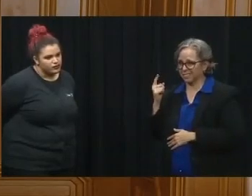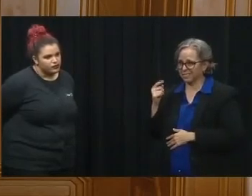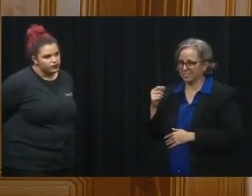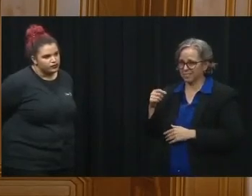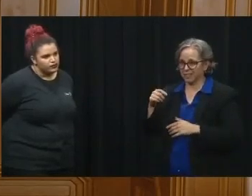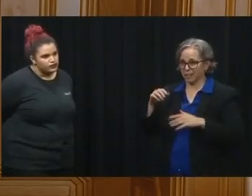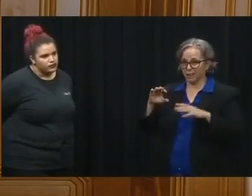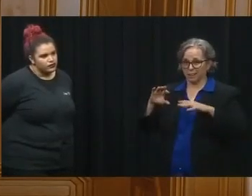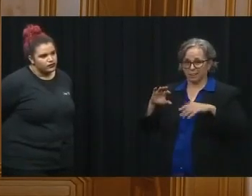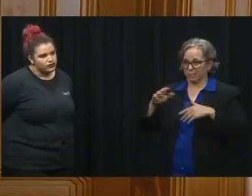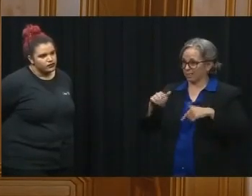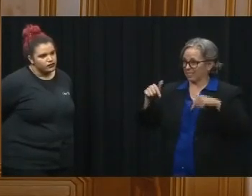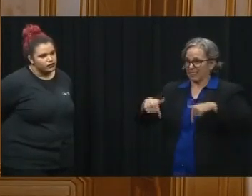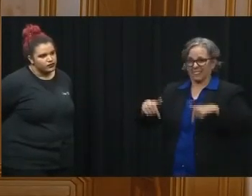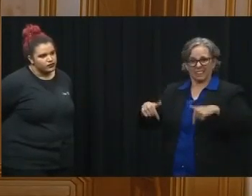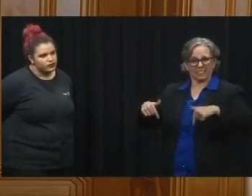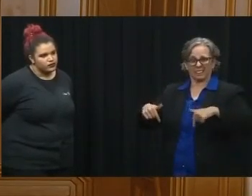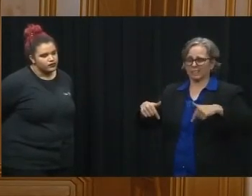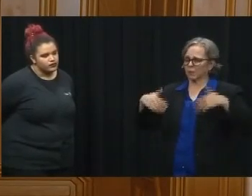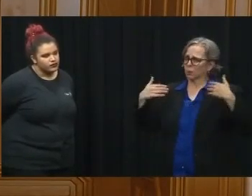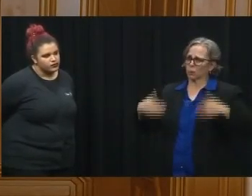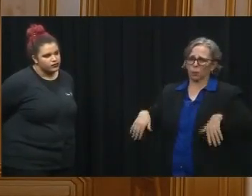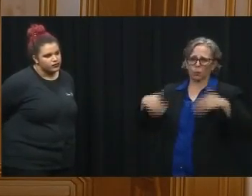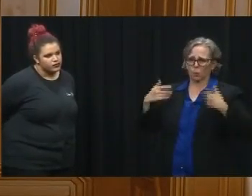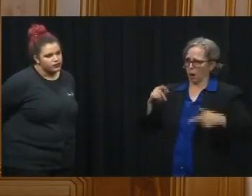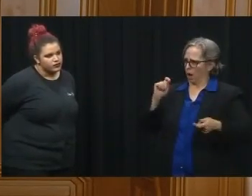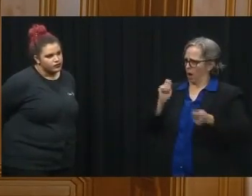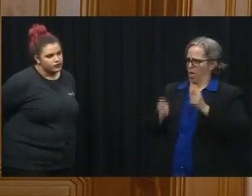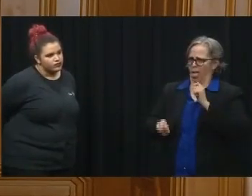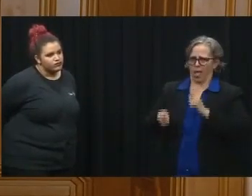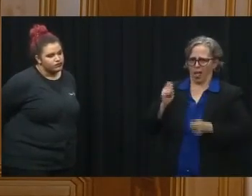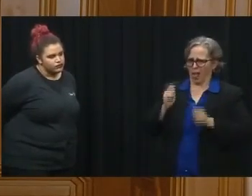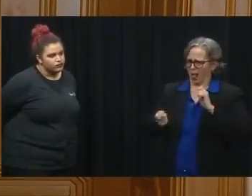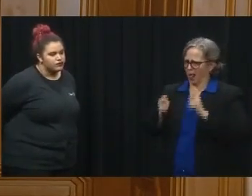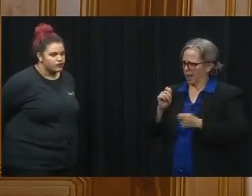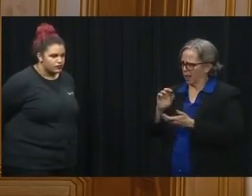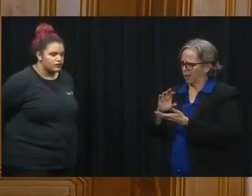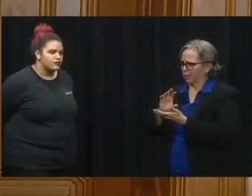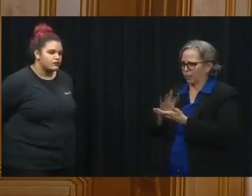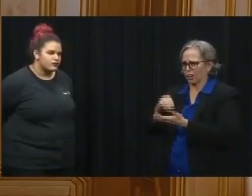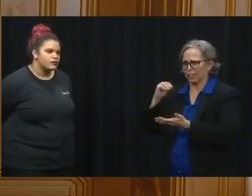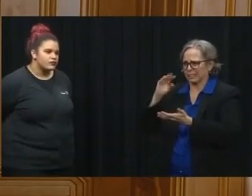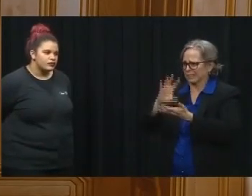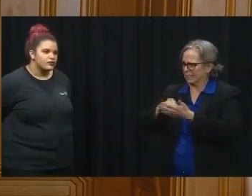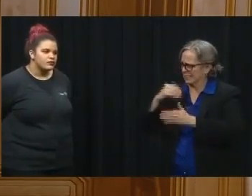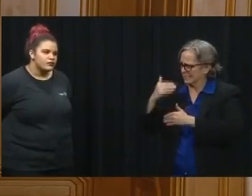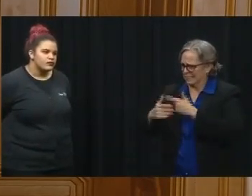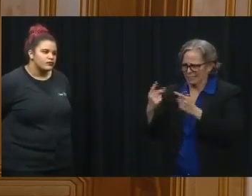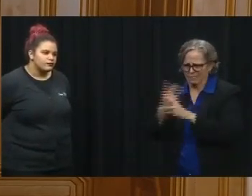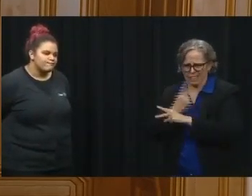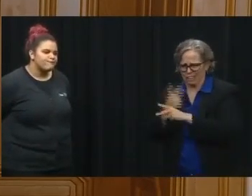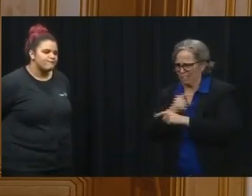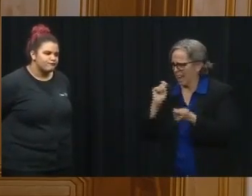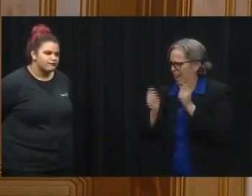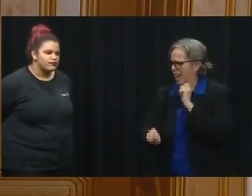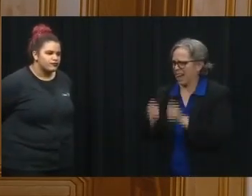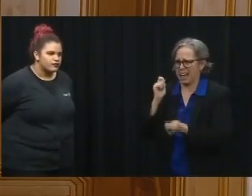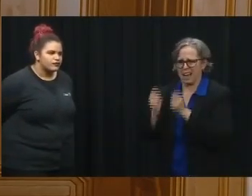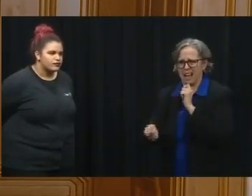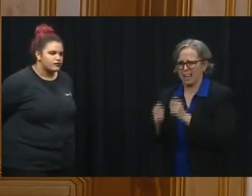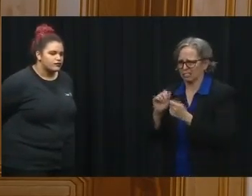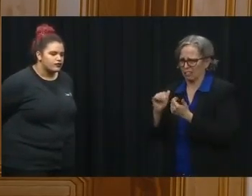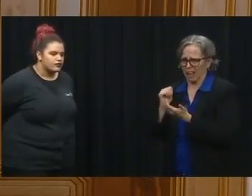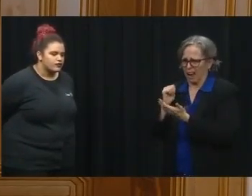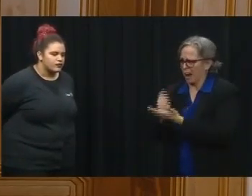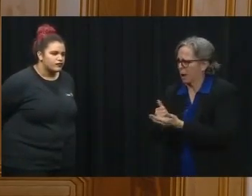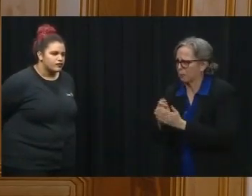thing is a work in progress as we look at how to help people, and as this money comes back from